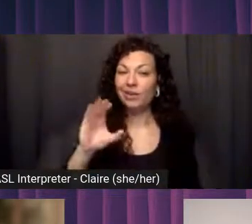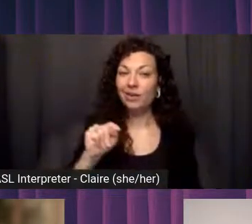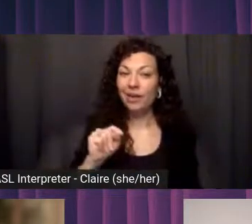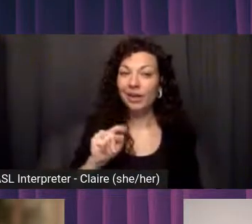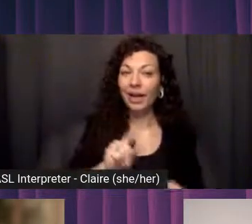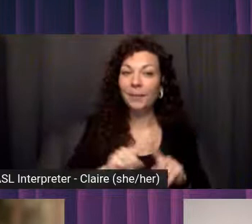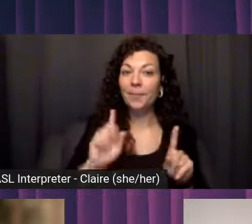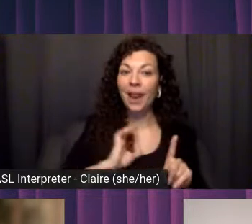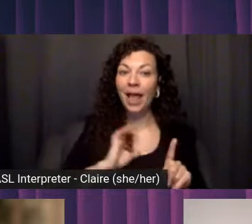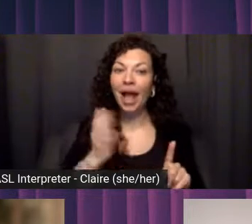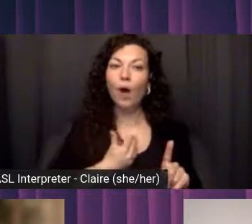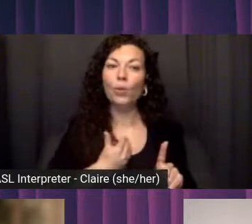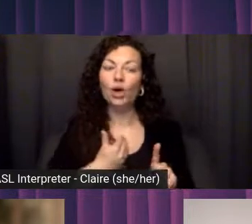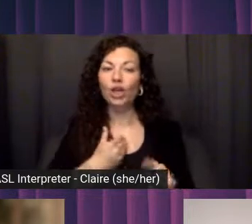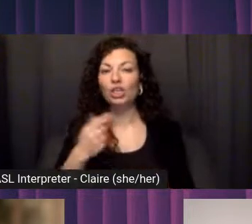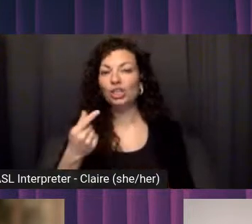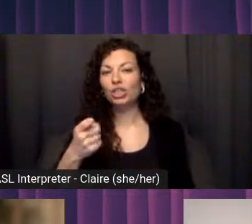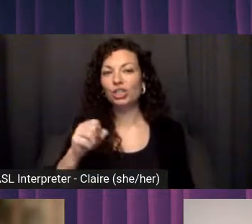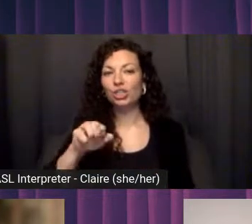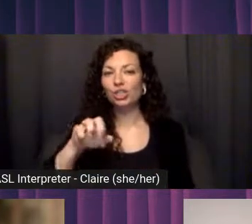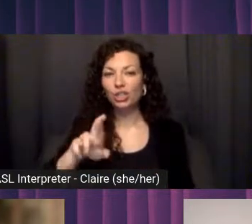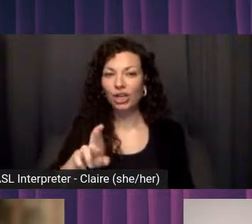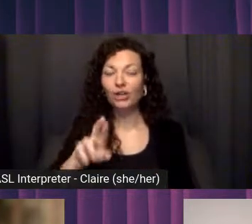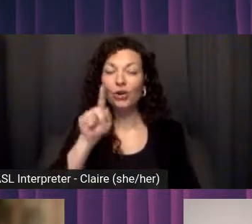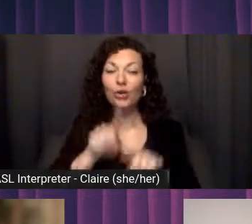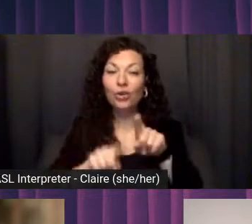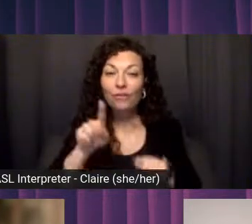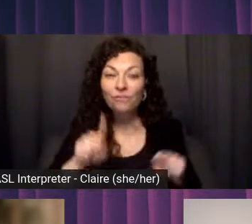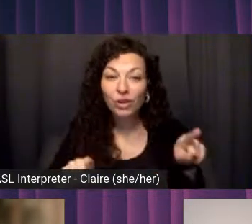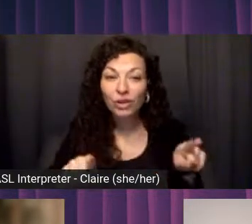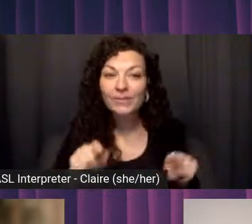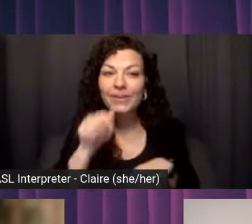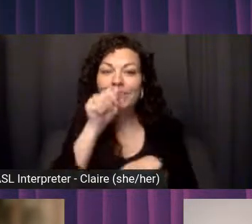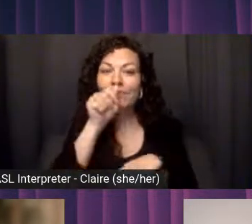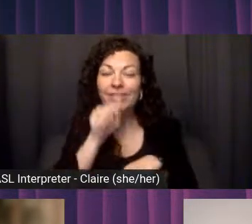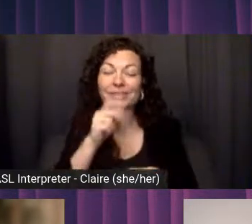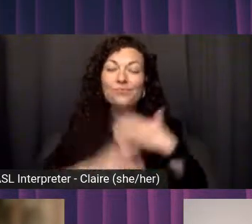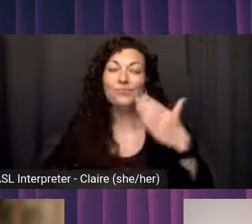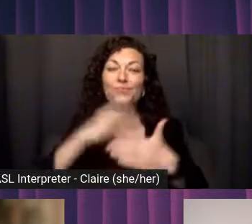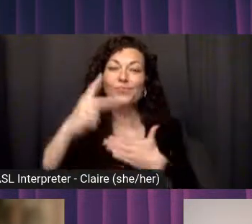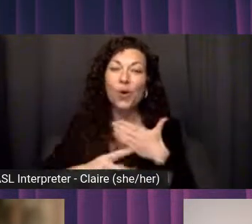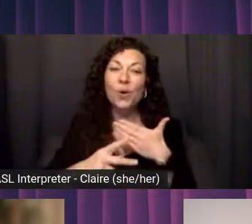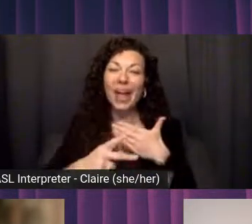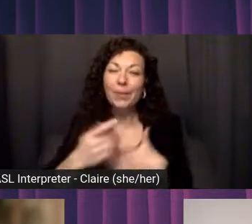the Gender Diversity and Resilience Program is not quite a year old.